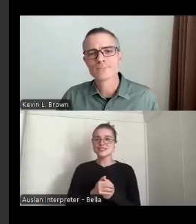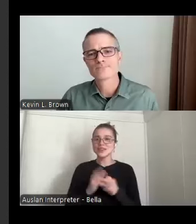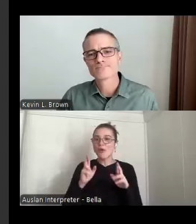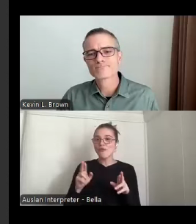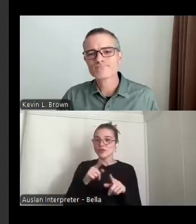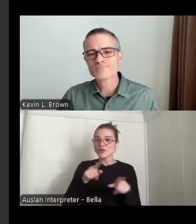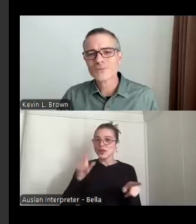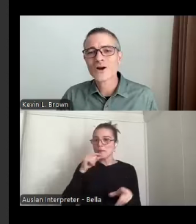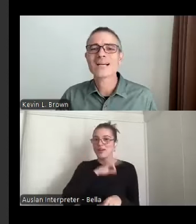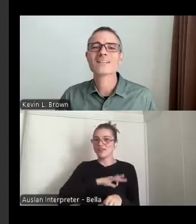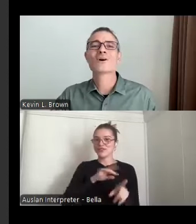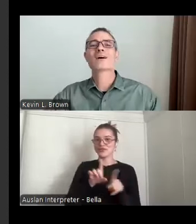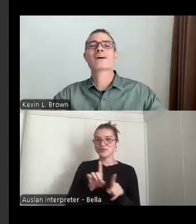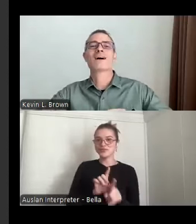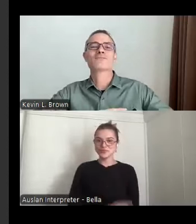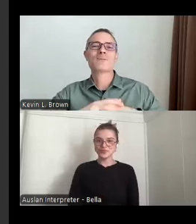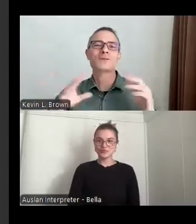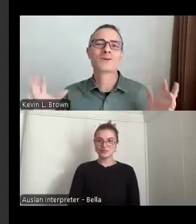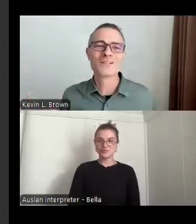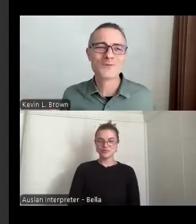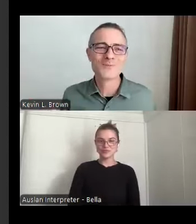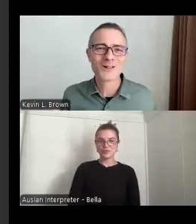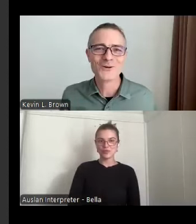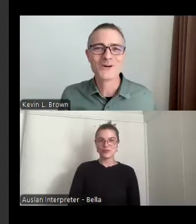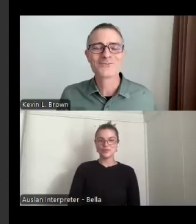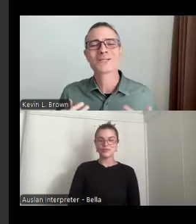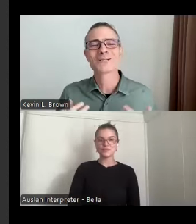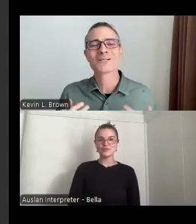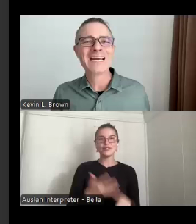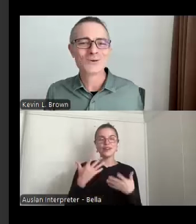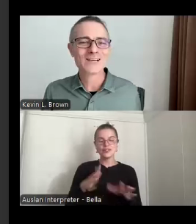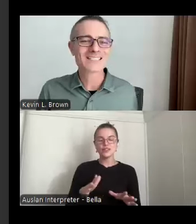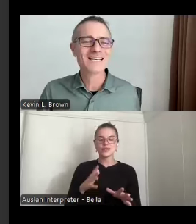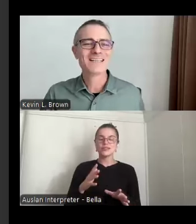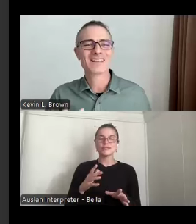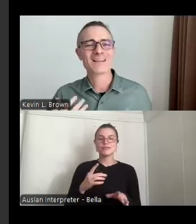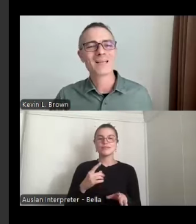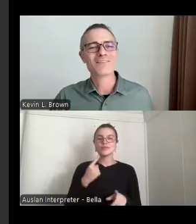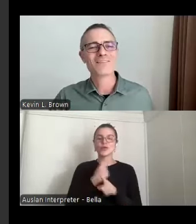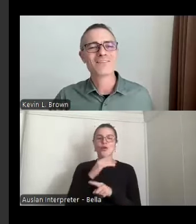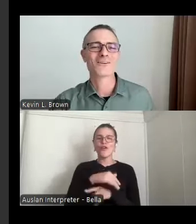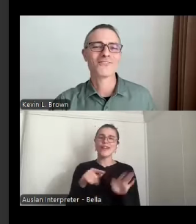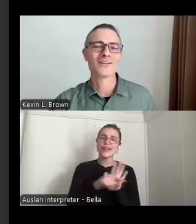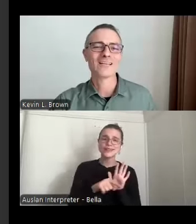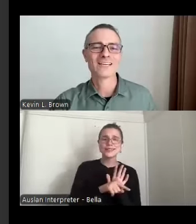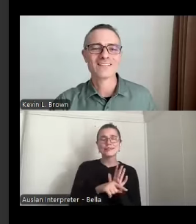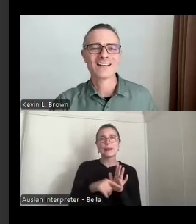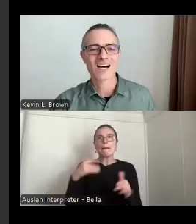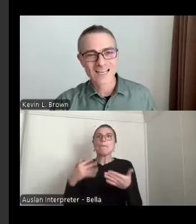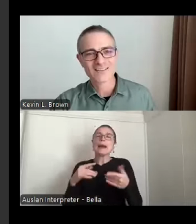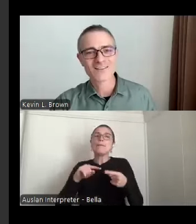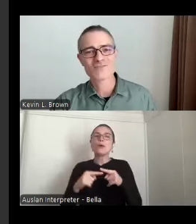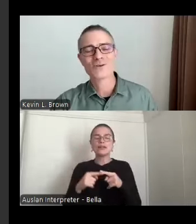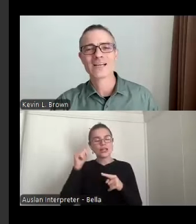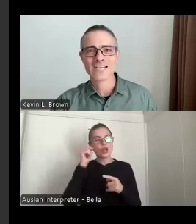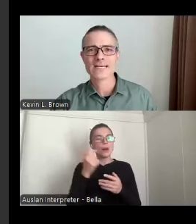framework. All right, so I've spelled a little bit of doom and gloom. We've talked about the pain points. I think many of you are feeling and